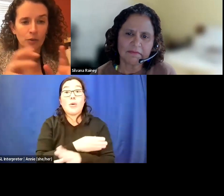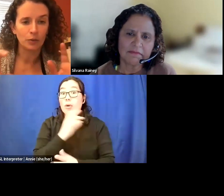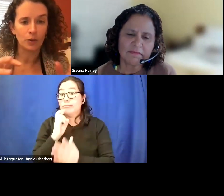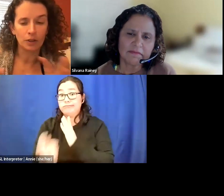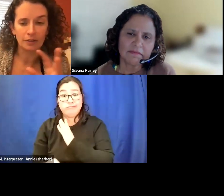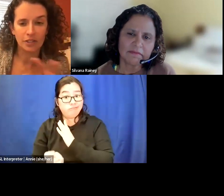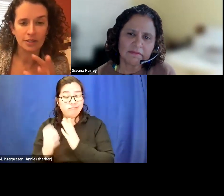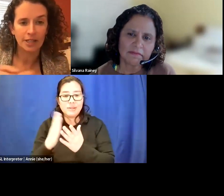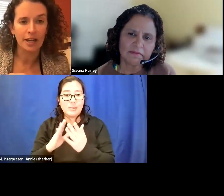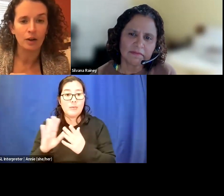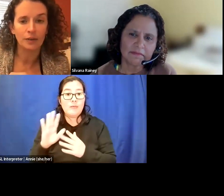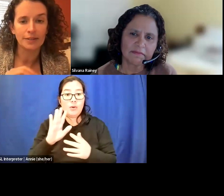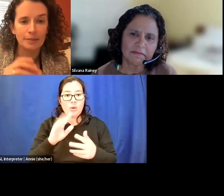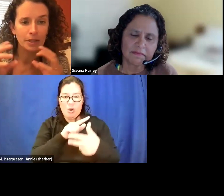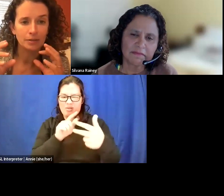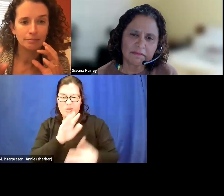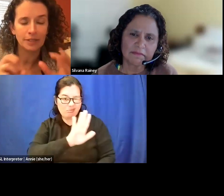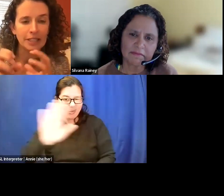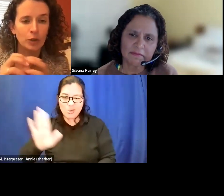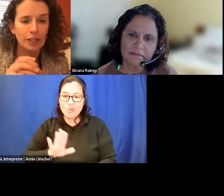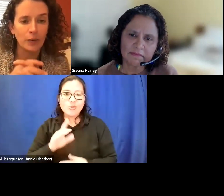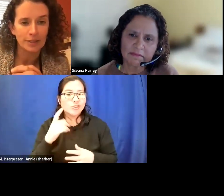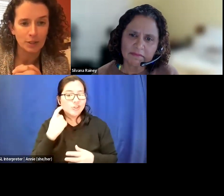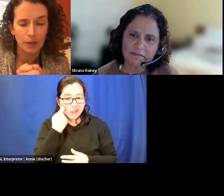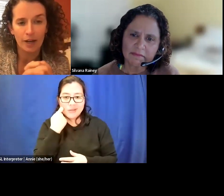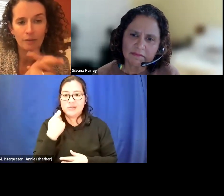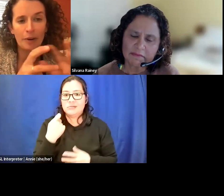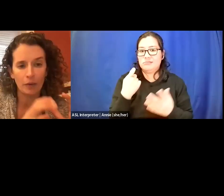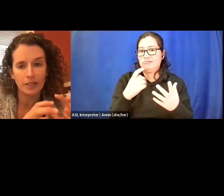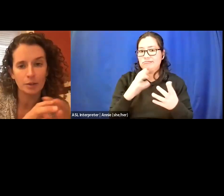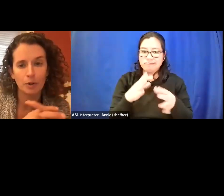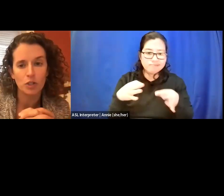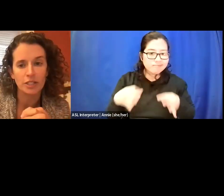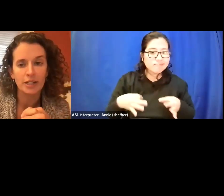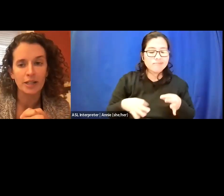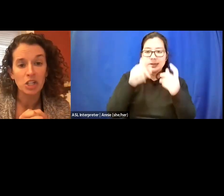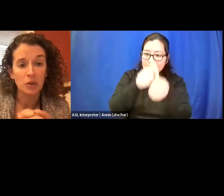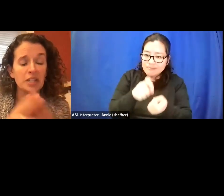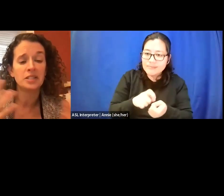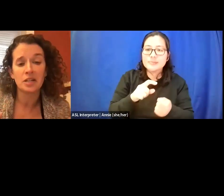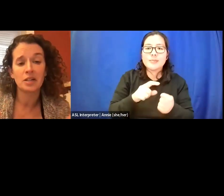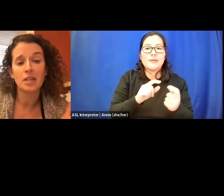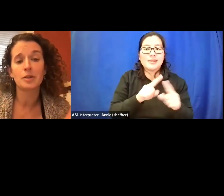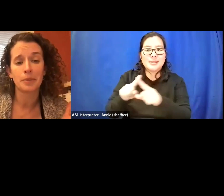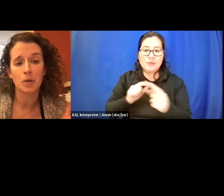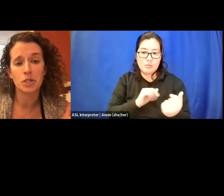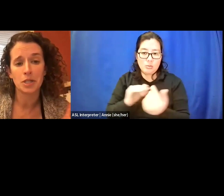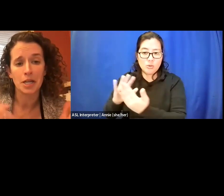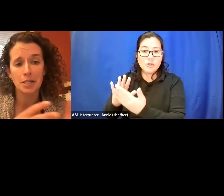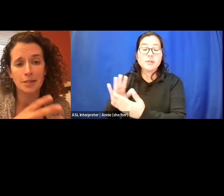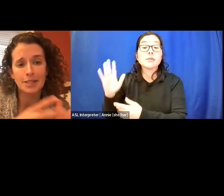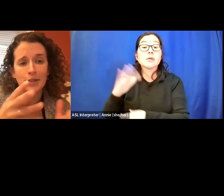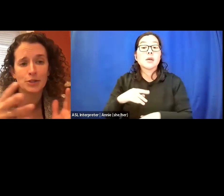of what you all have just laid out and some of the nitty gritty questions we have about these approaches, is there another